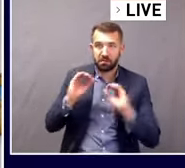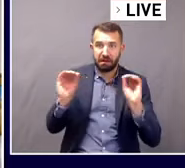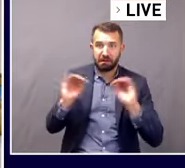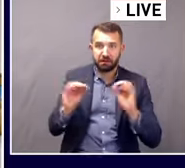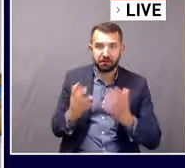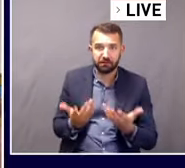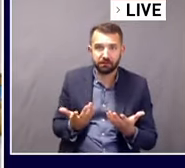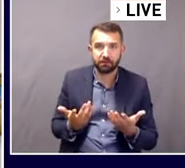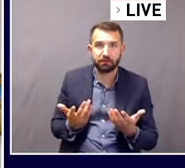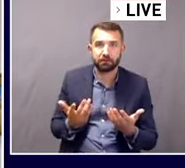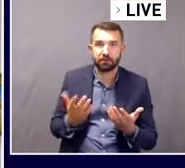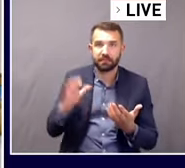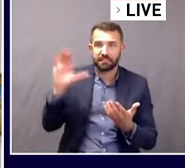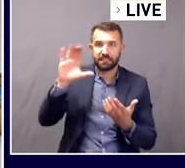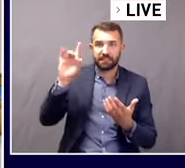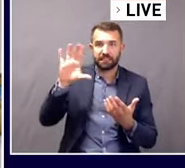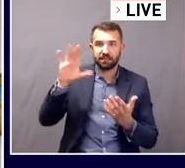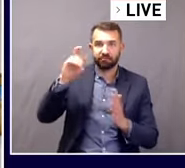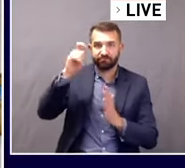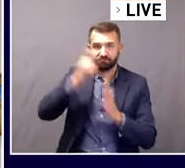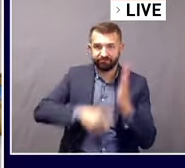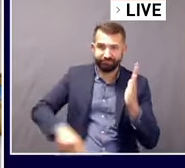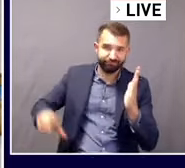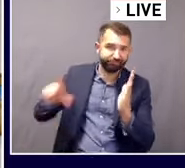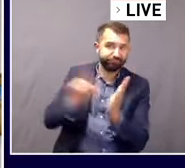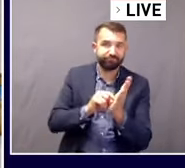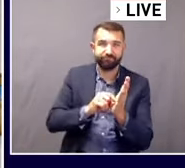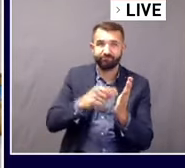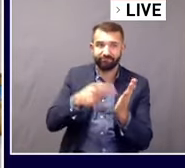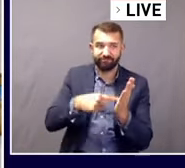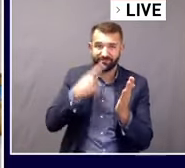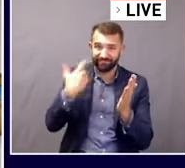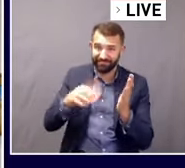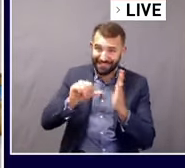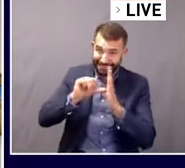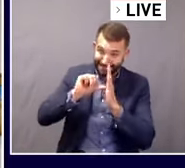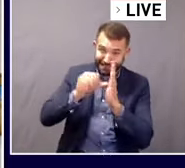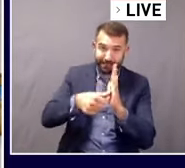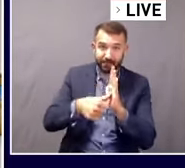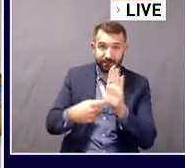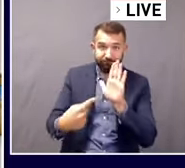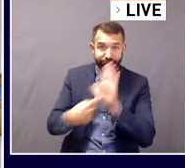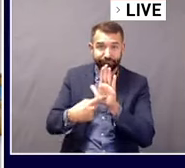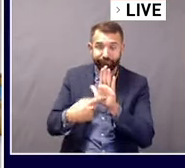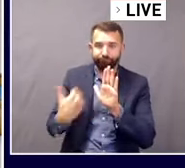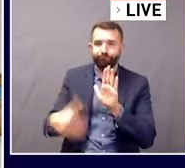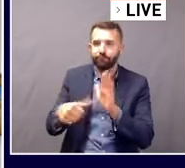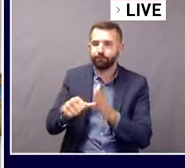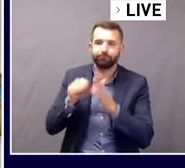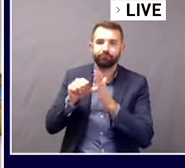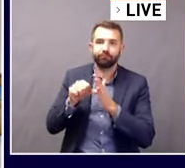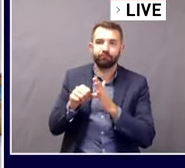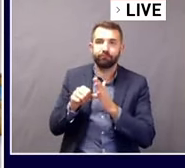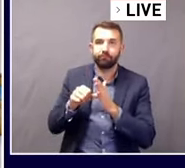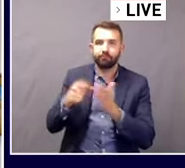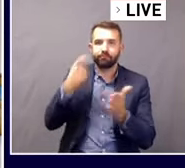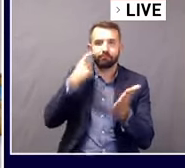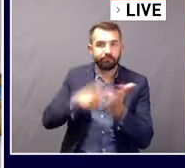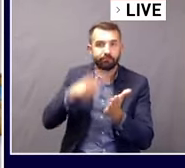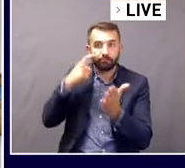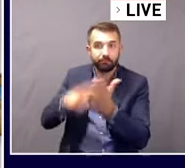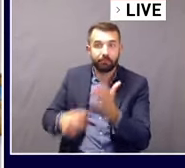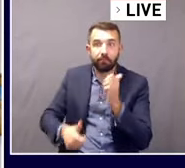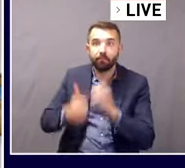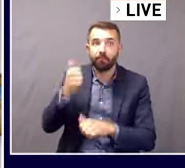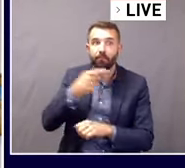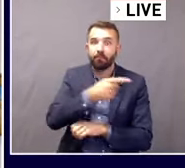about. When you take all of those things into account and look for the commonalities, both in areas where there have been outbreaks